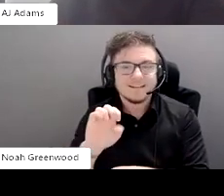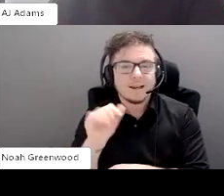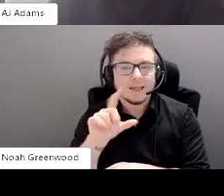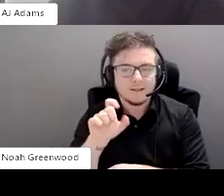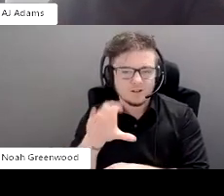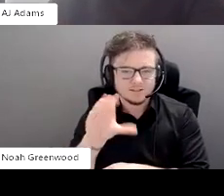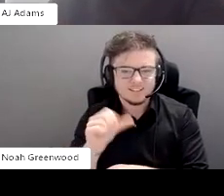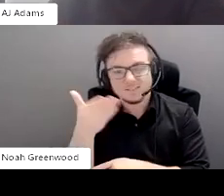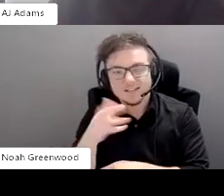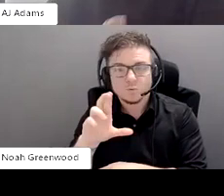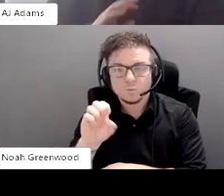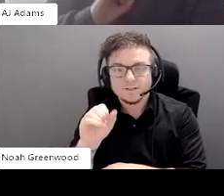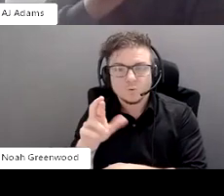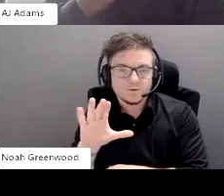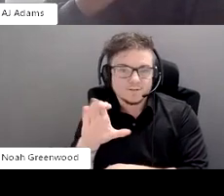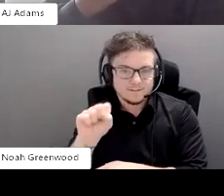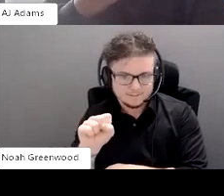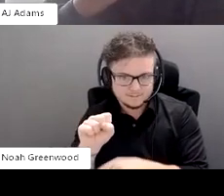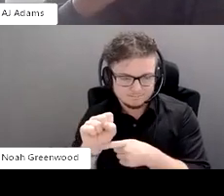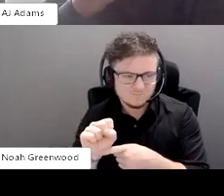egale.ca/resources. There's anything from